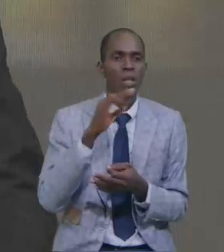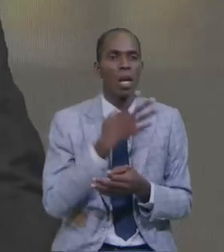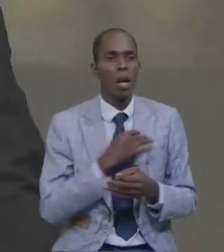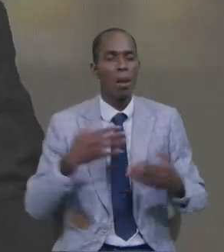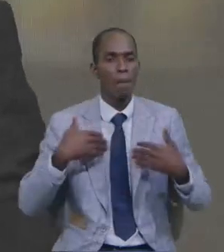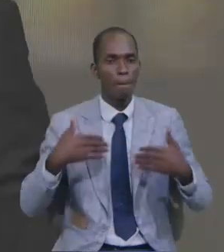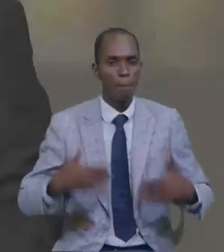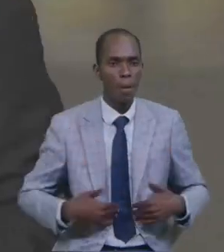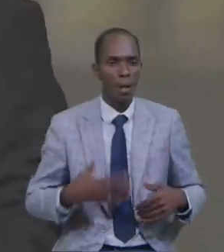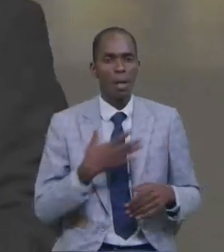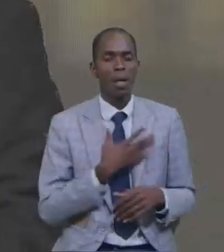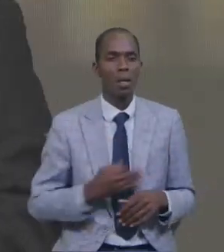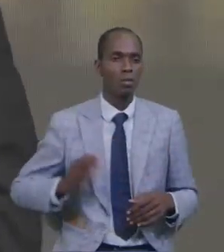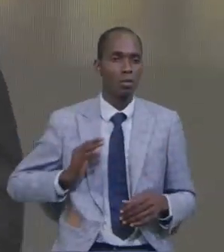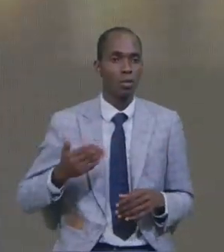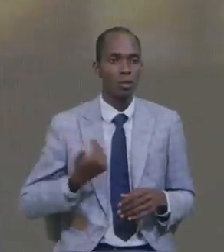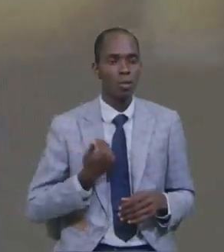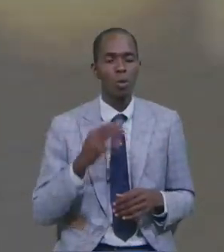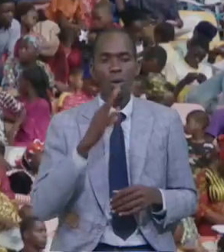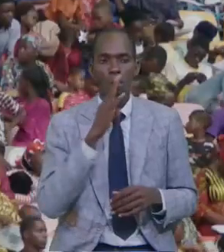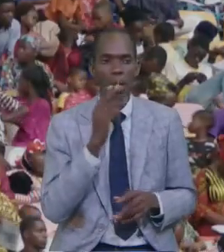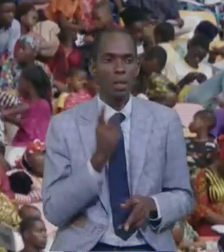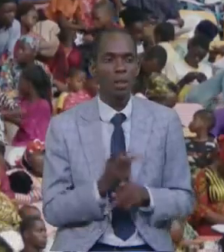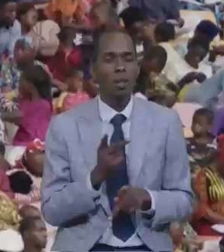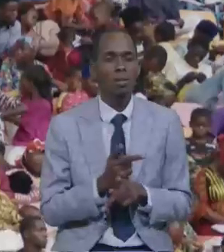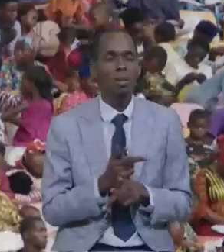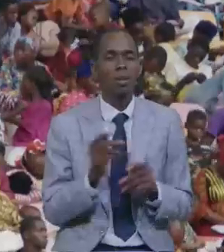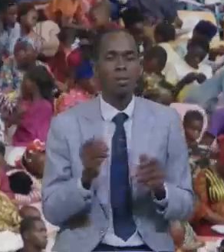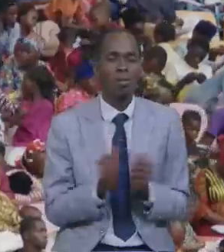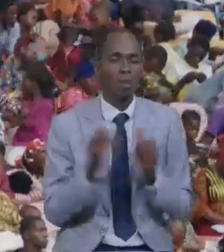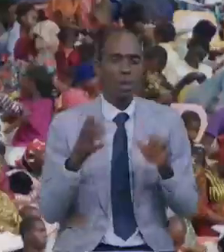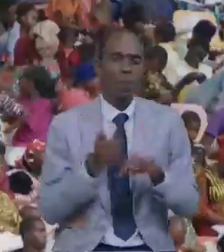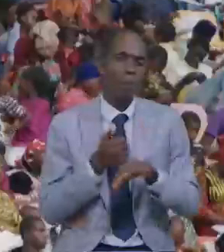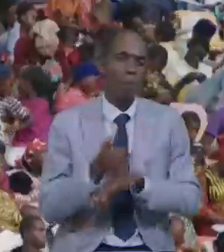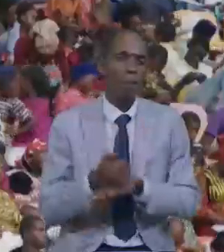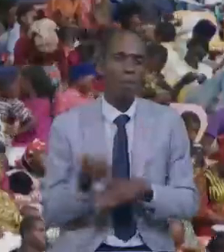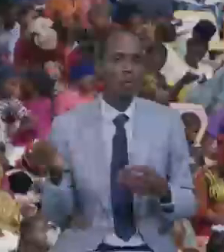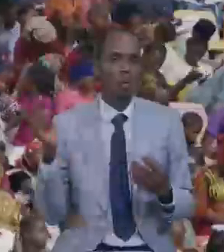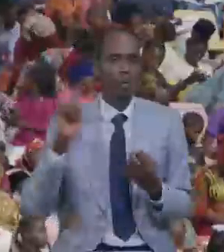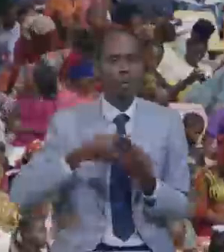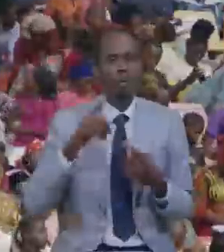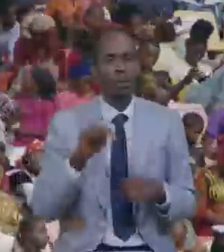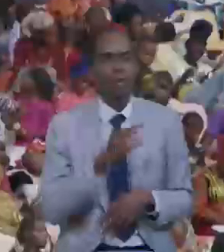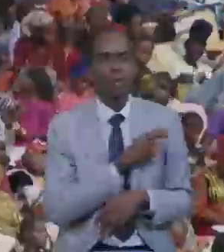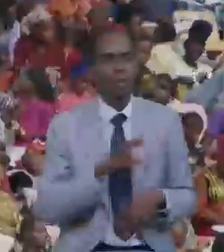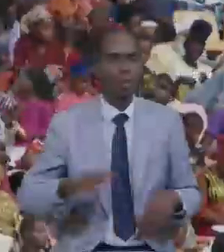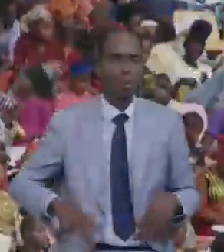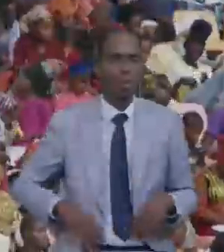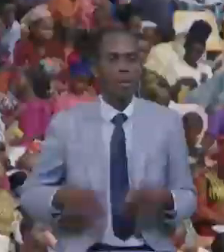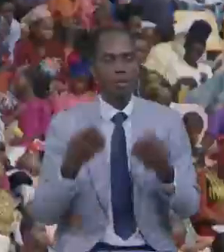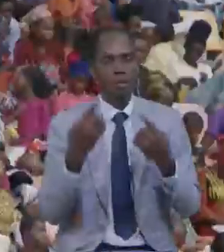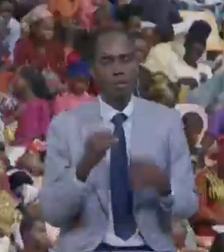the coming of our Lord Jesus Christ. Verse 24 tells us, faithfully